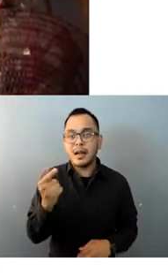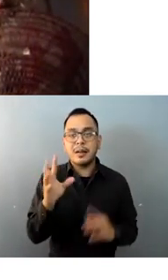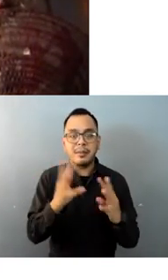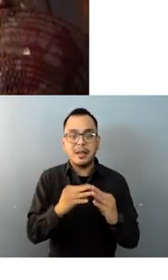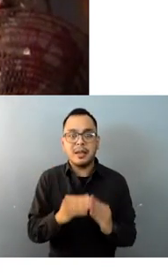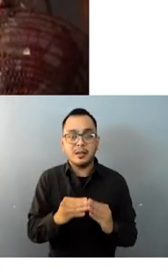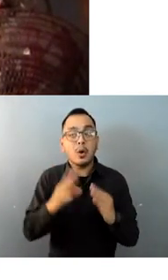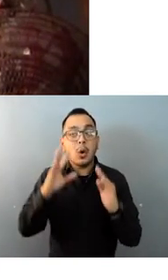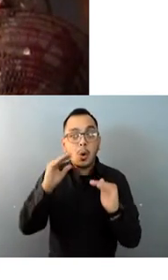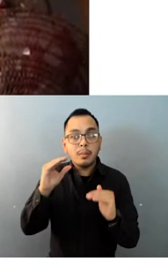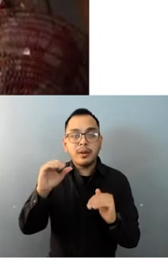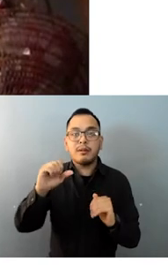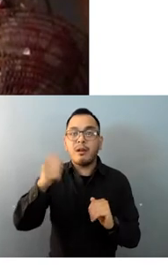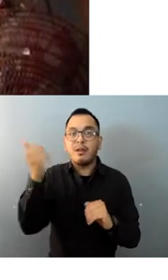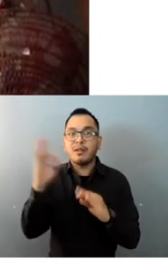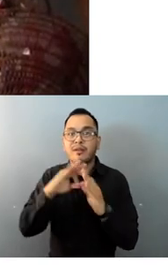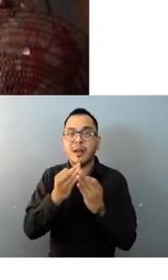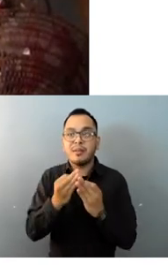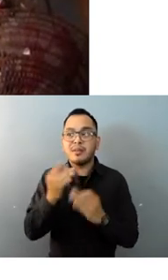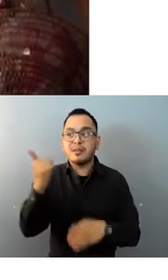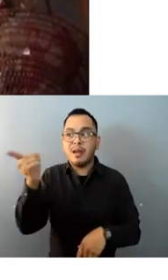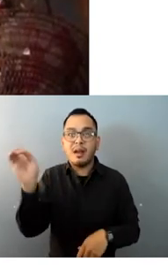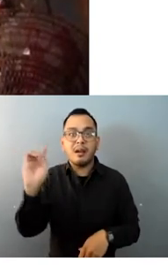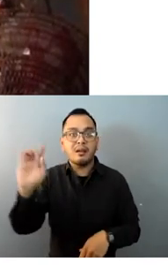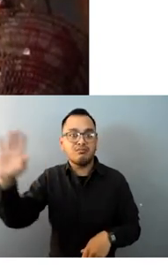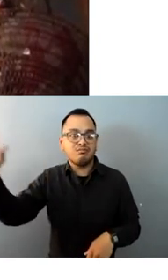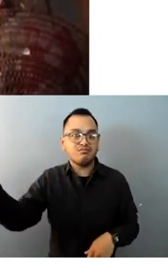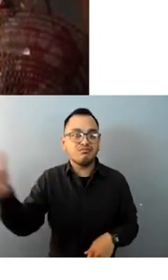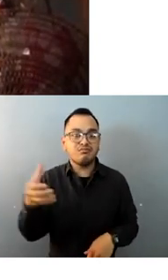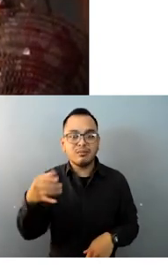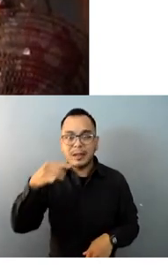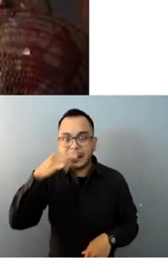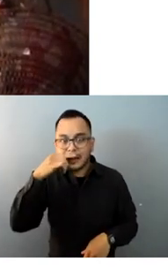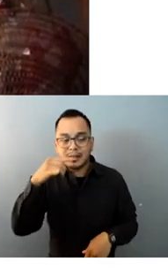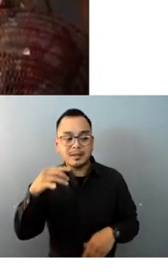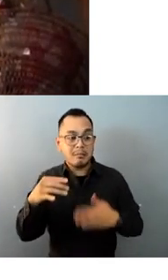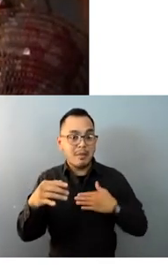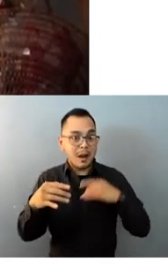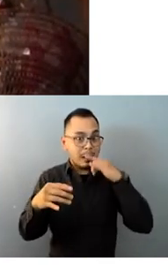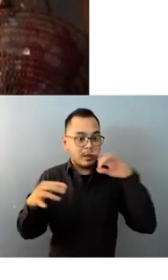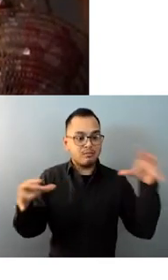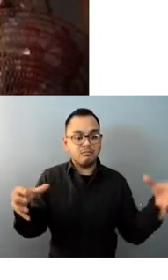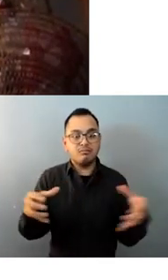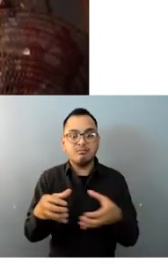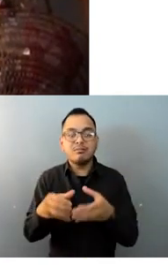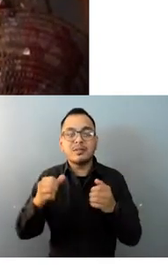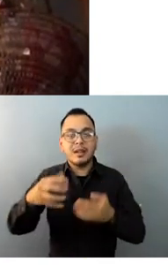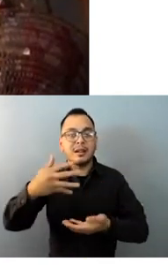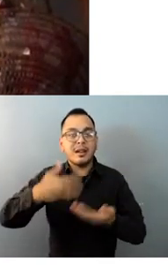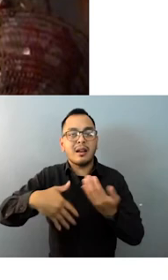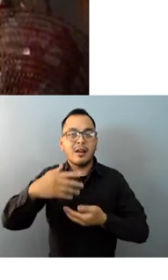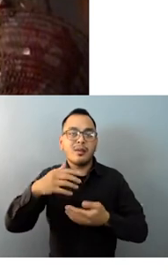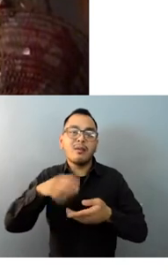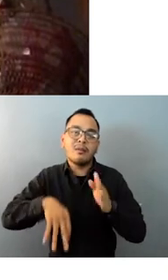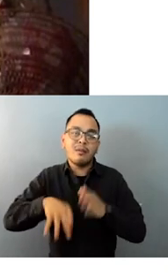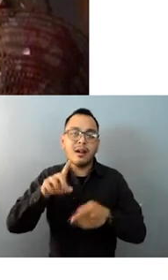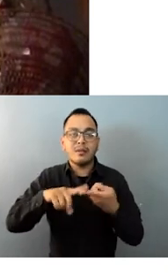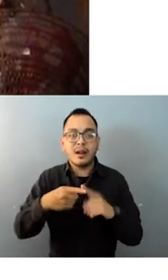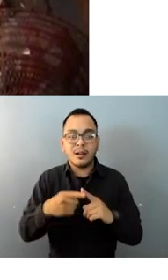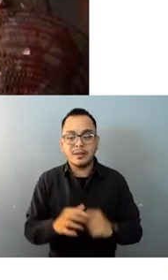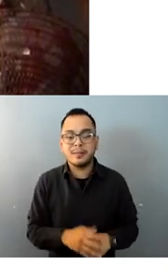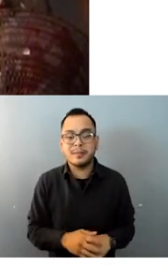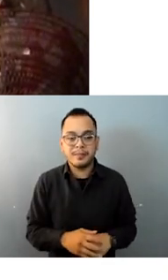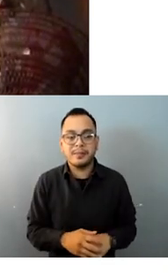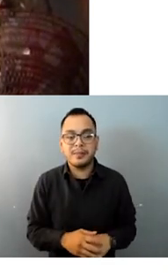in hopes that other families were bringing their children so that my child could find friends. One of